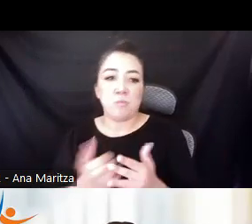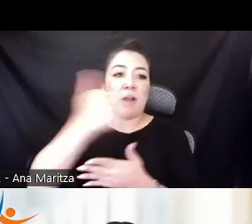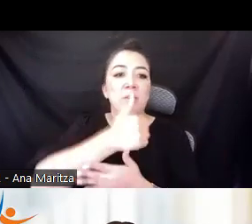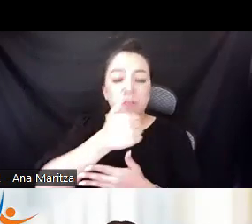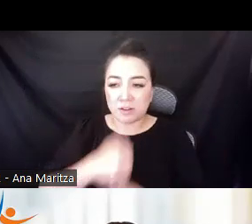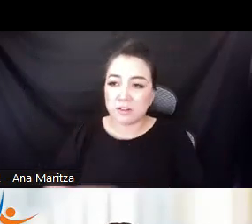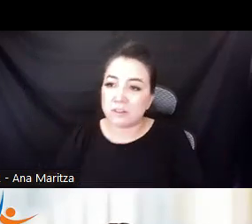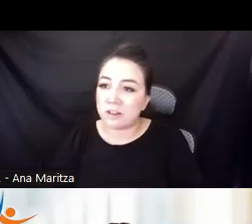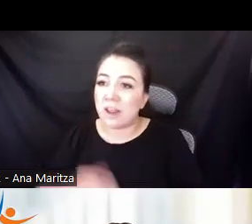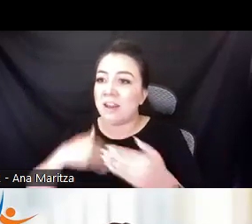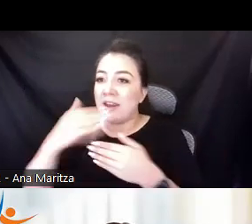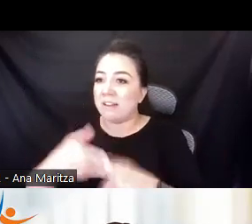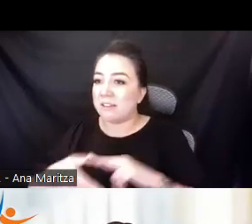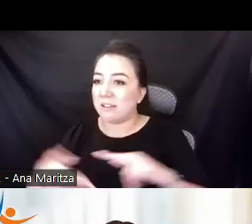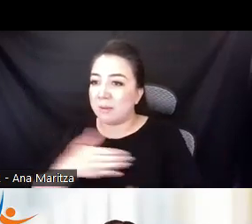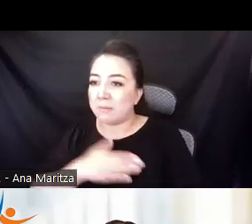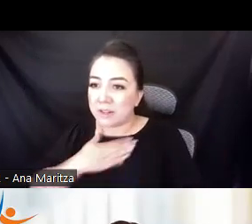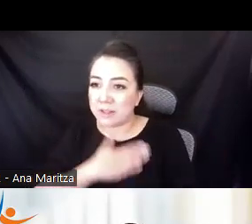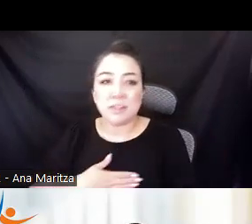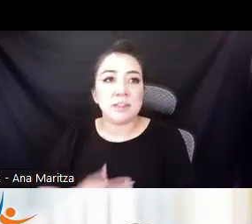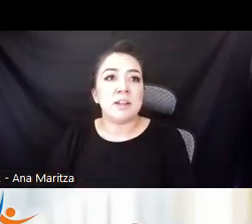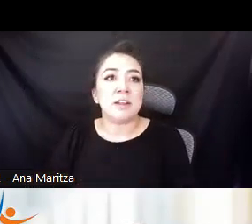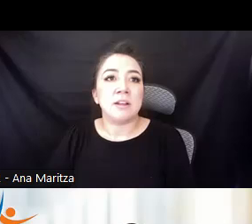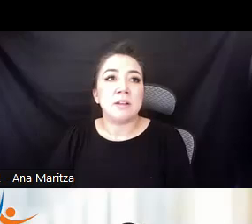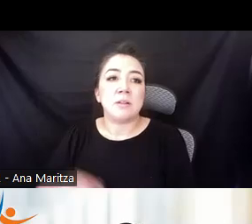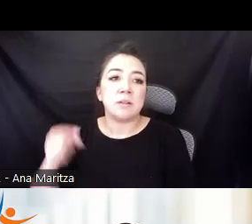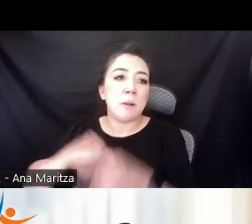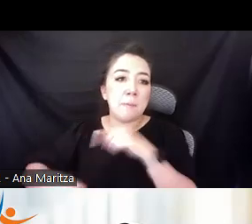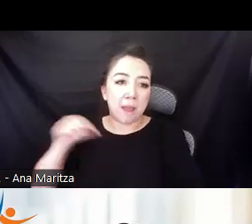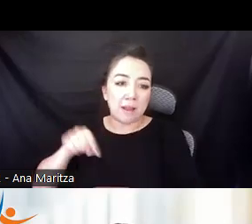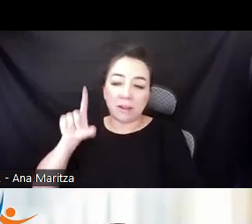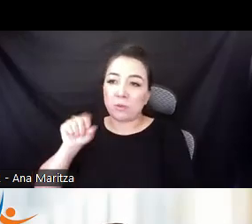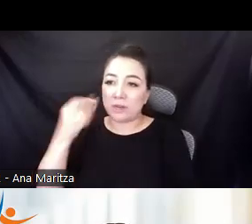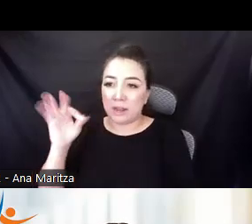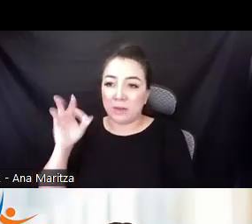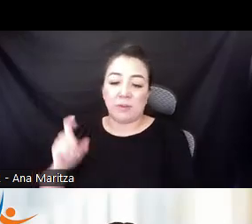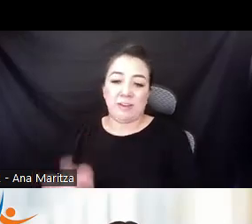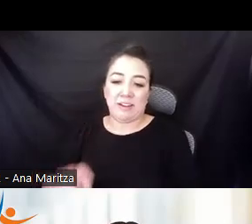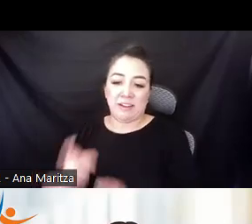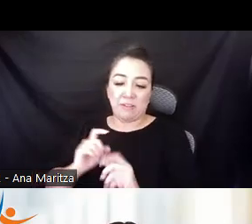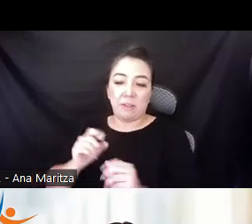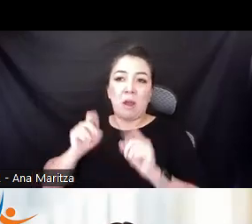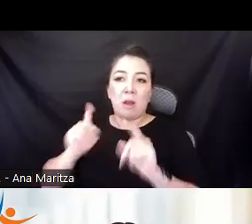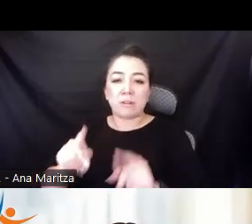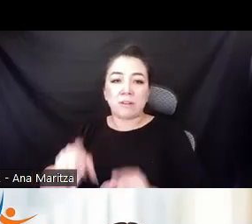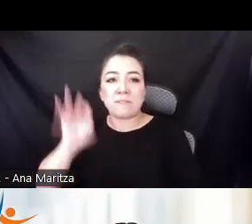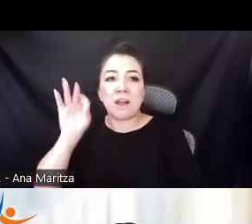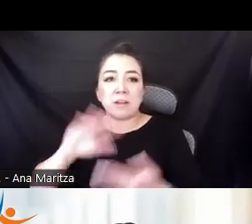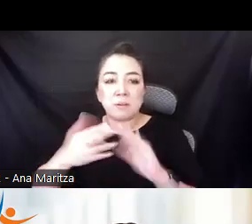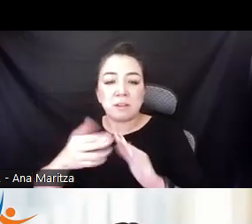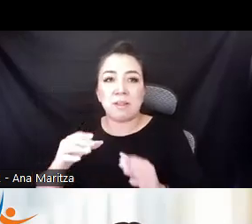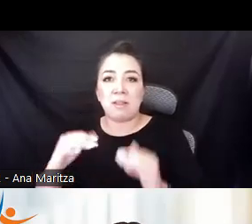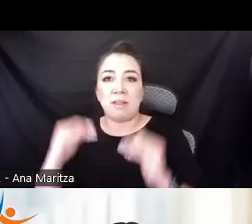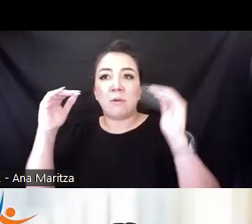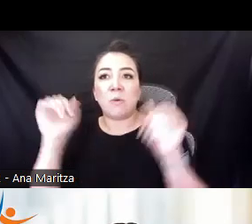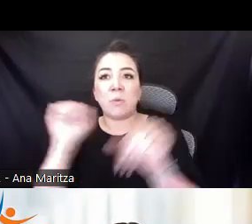next slide, please. So back in 2019, we were given the opportunity to fund community level work at 6